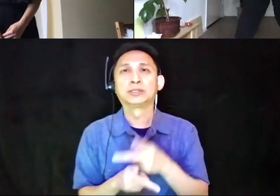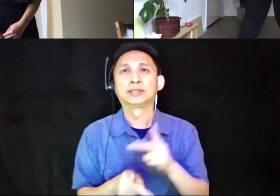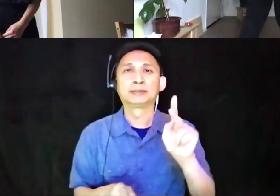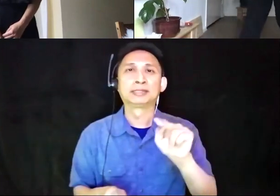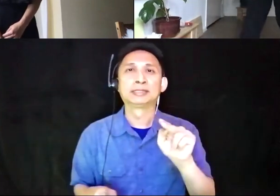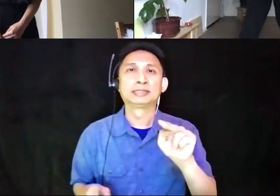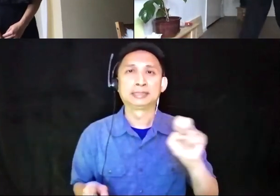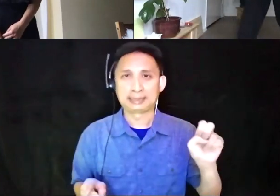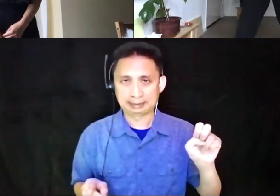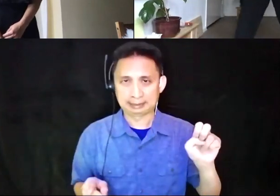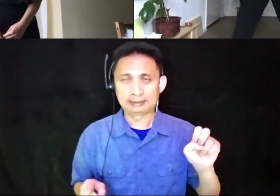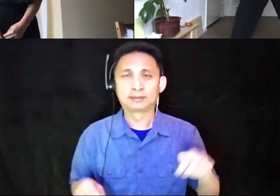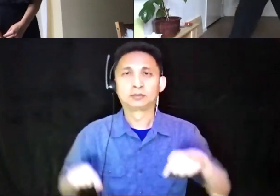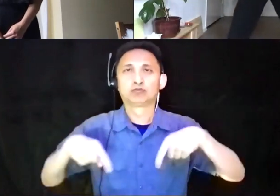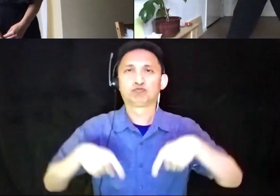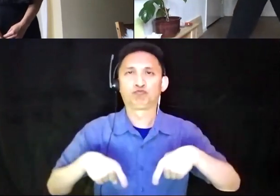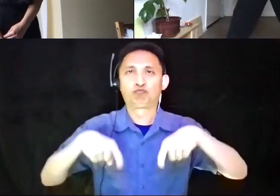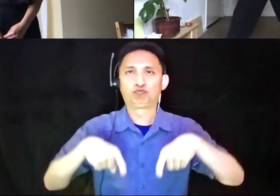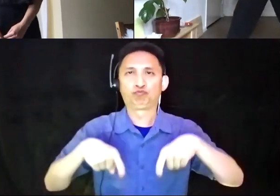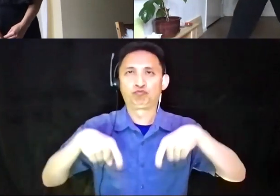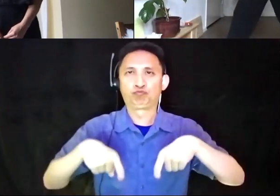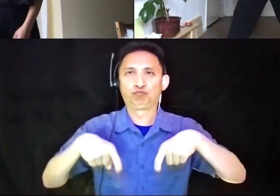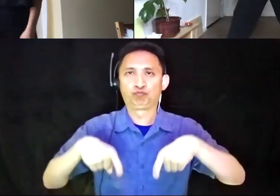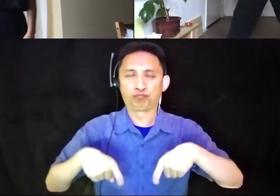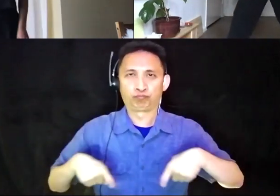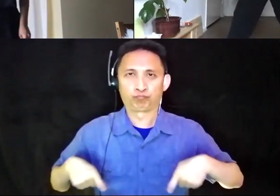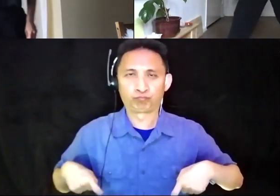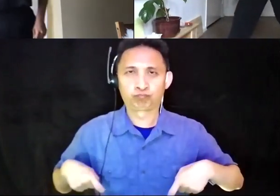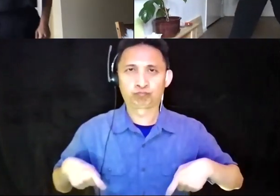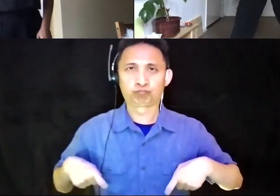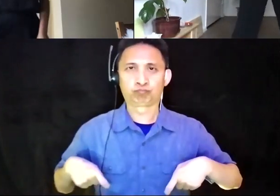that your legs aren't collapsing.